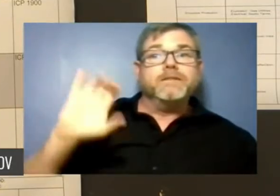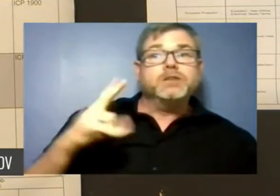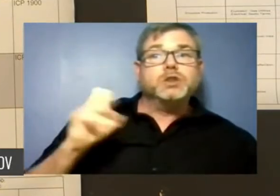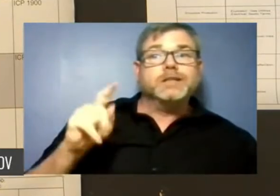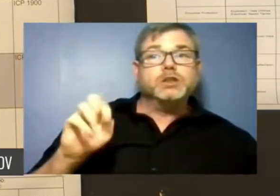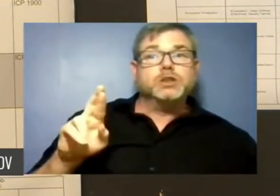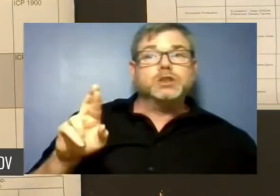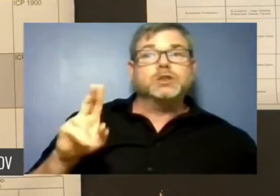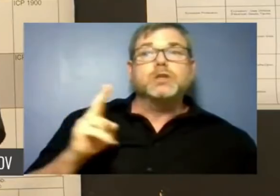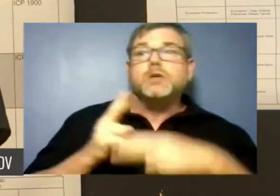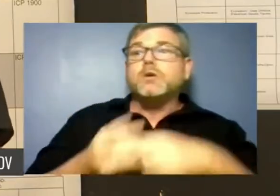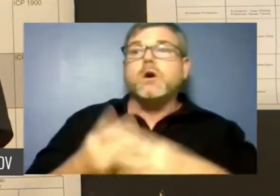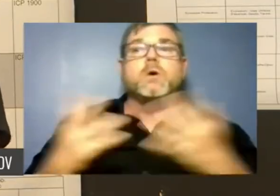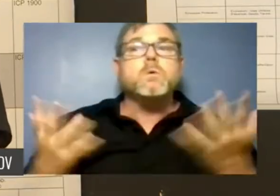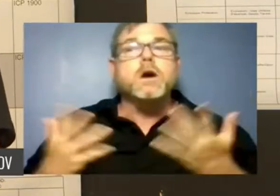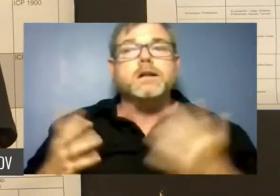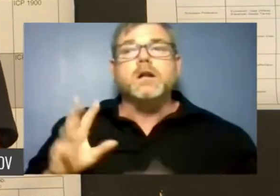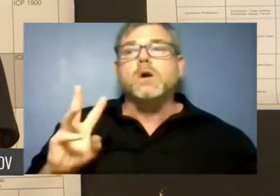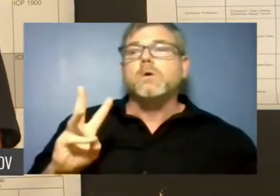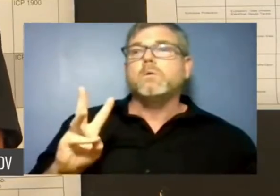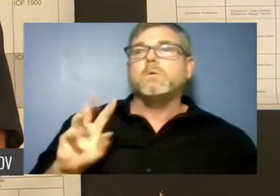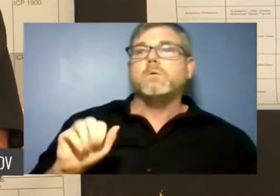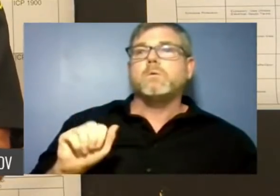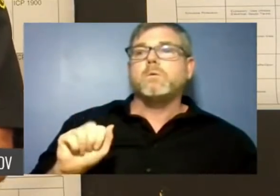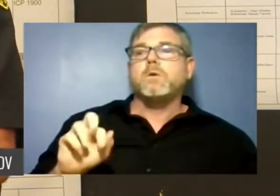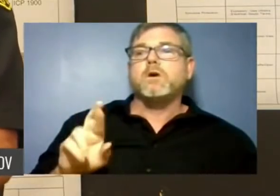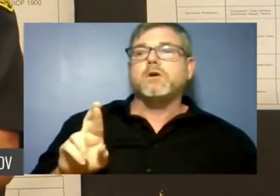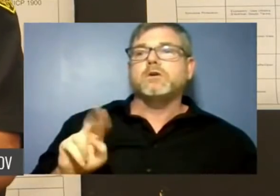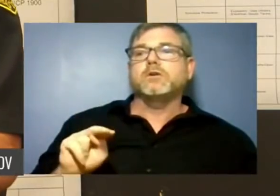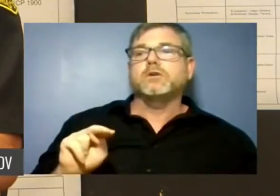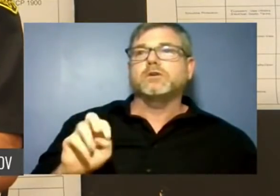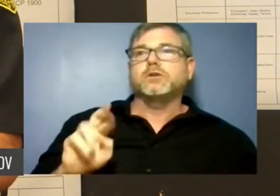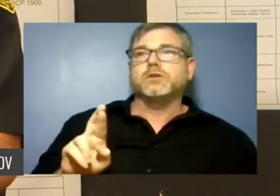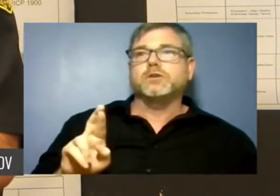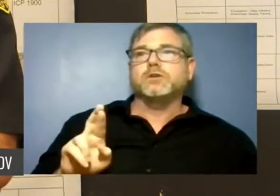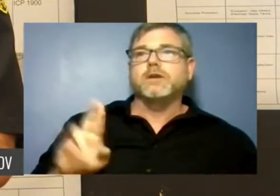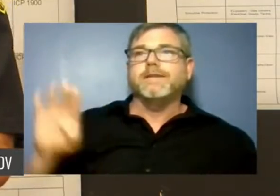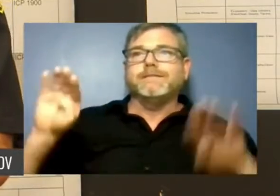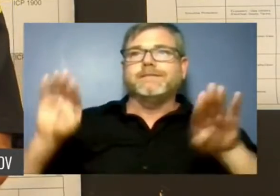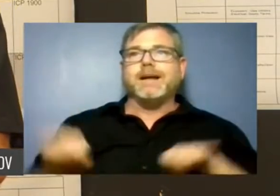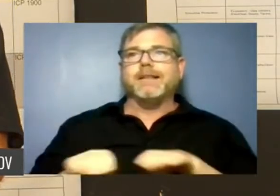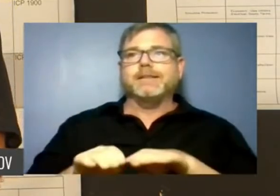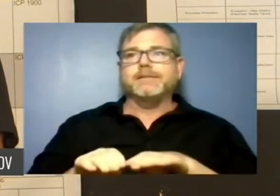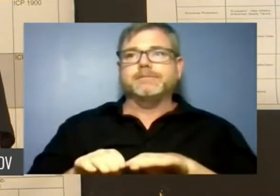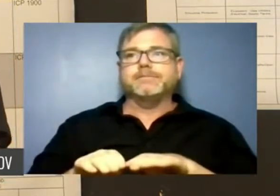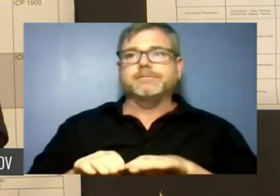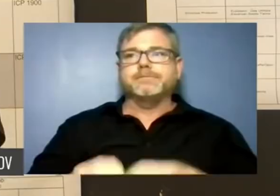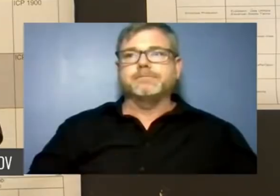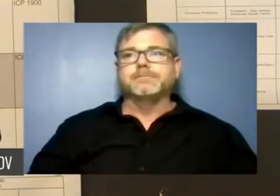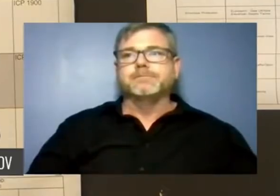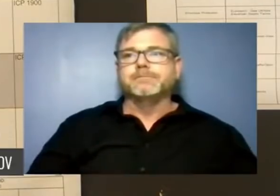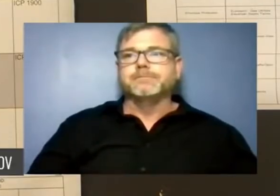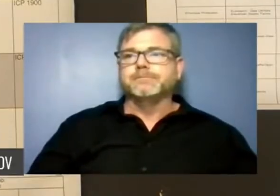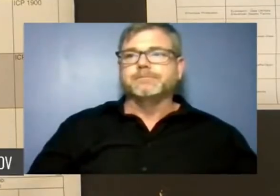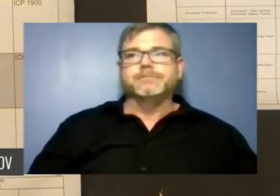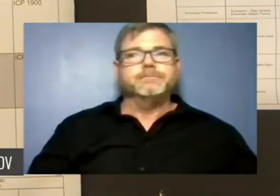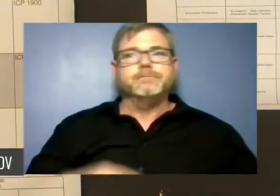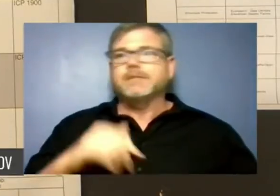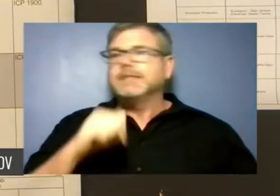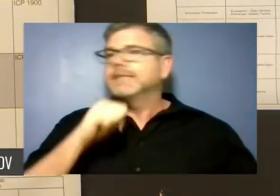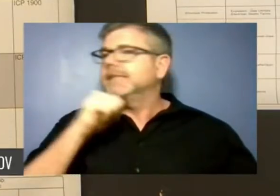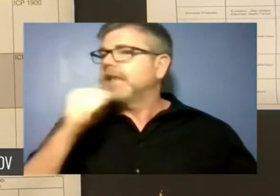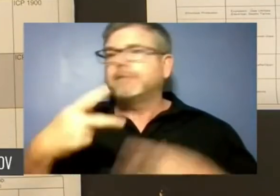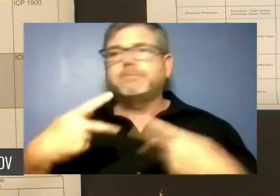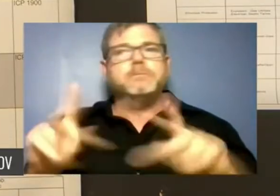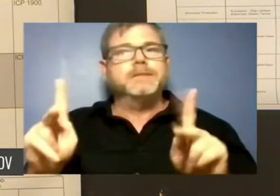to repopulate that. I also want to remind folks that Seneca District Hospital is still